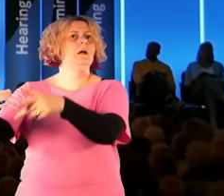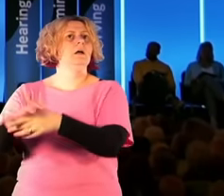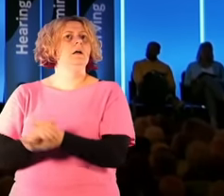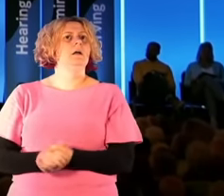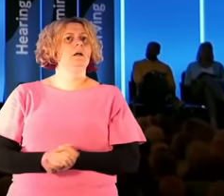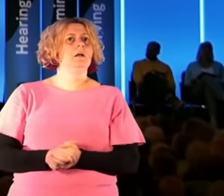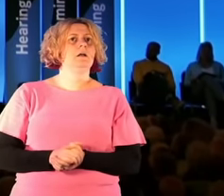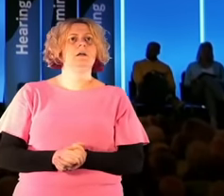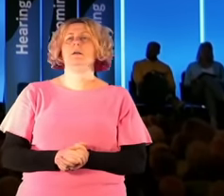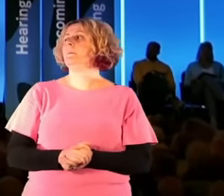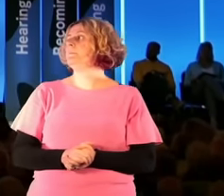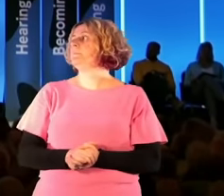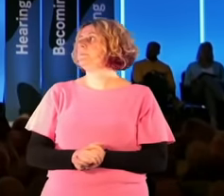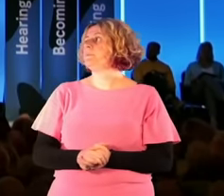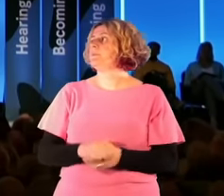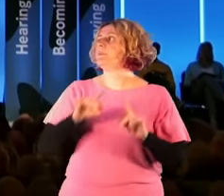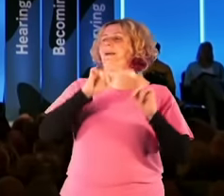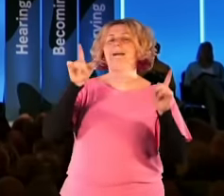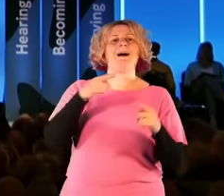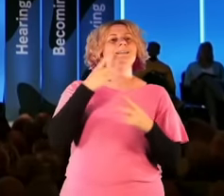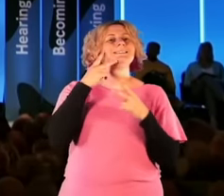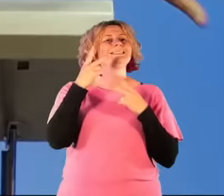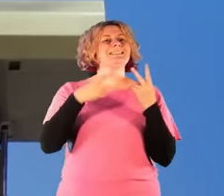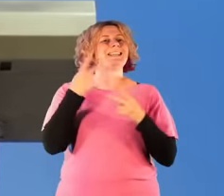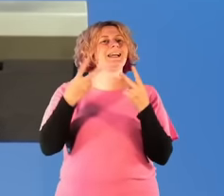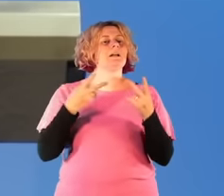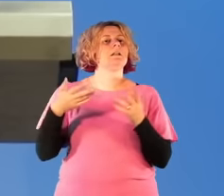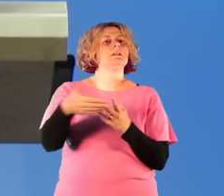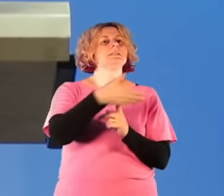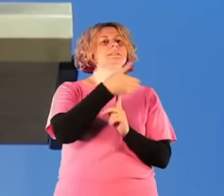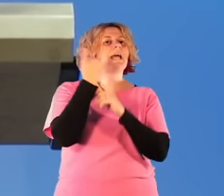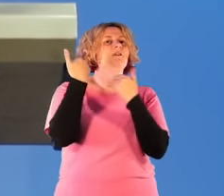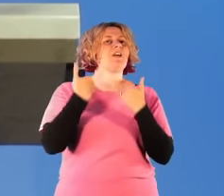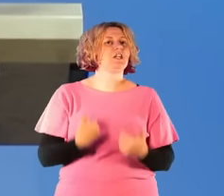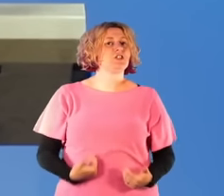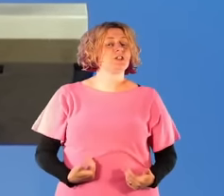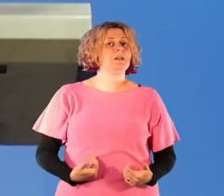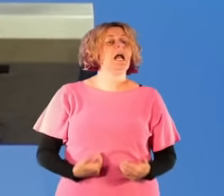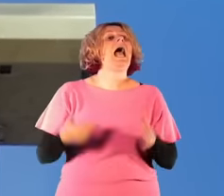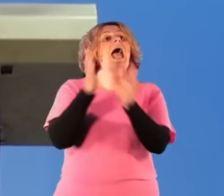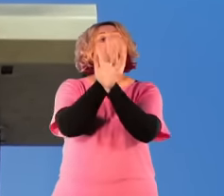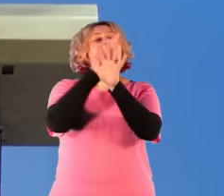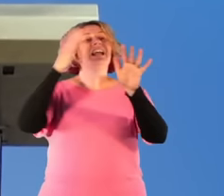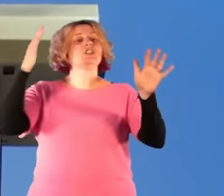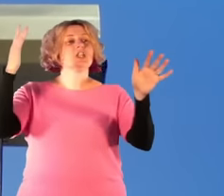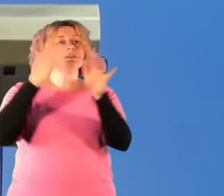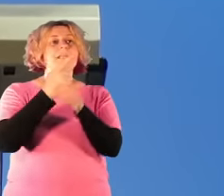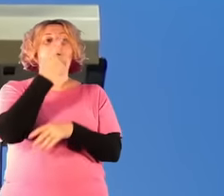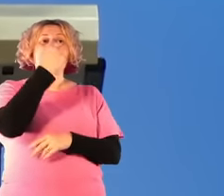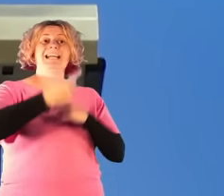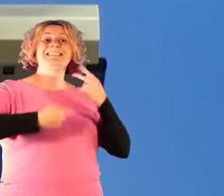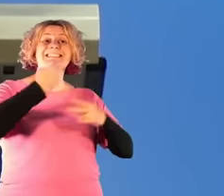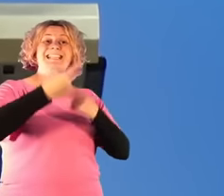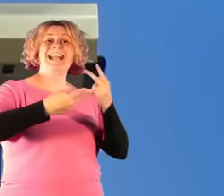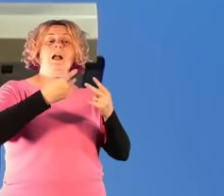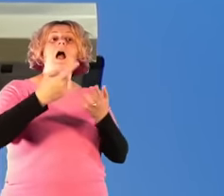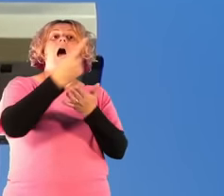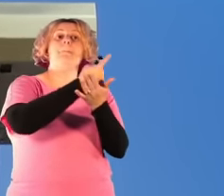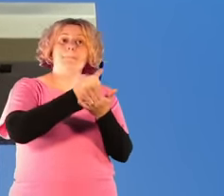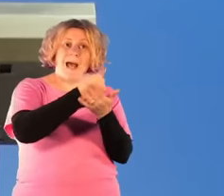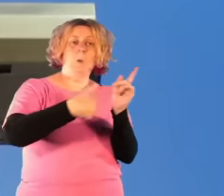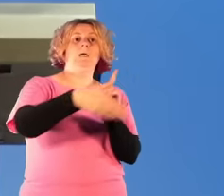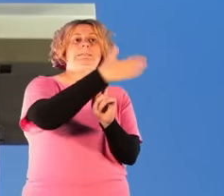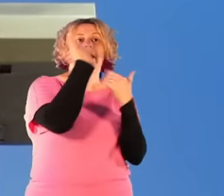can because we're saved. You ever thought about that? Angels can sing about salvation. We can sing from personal experience.